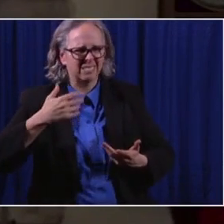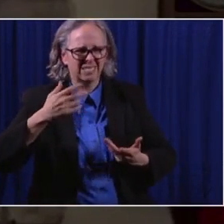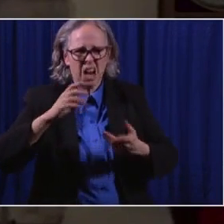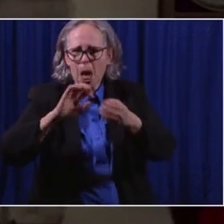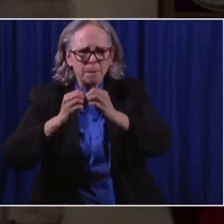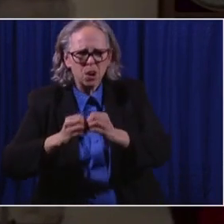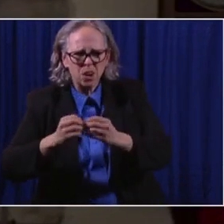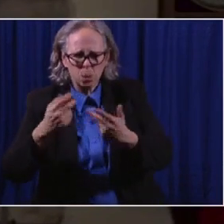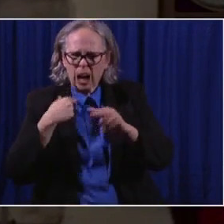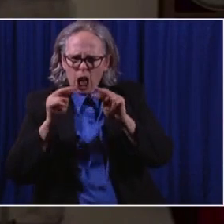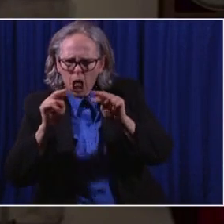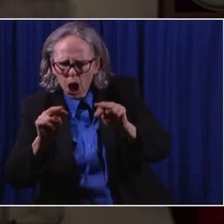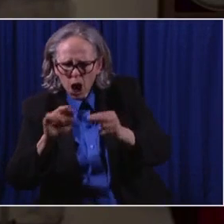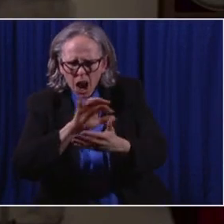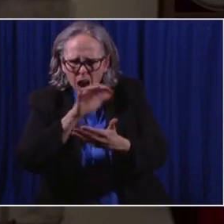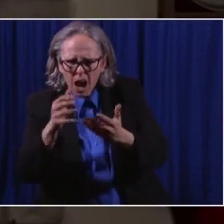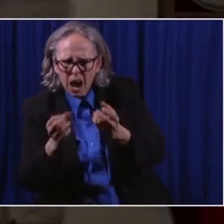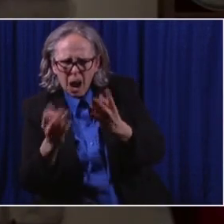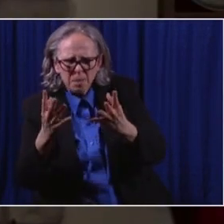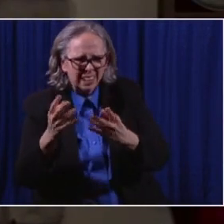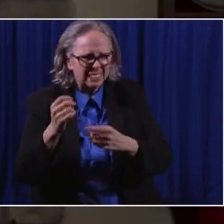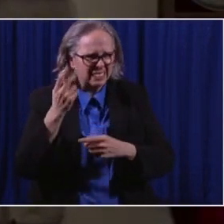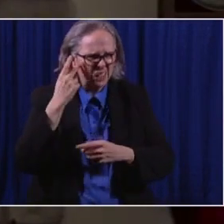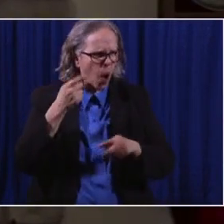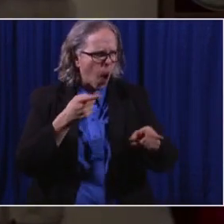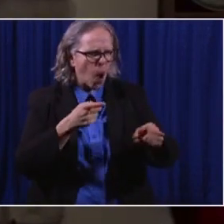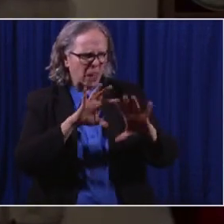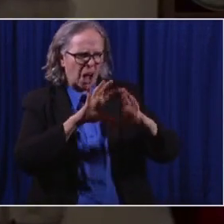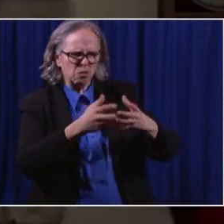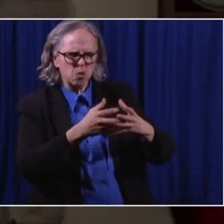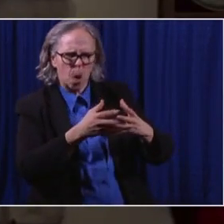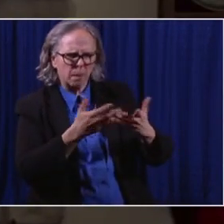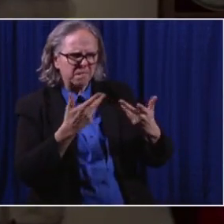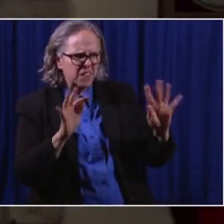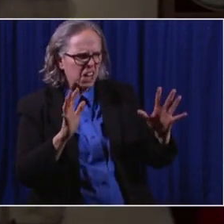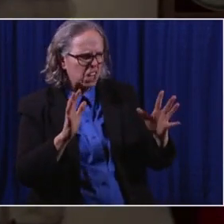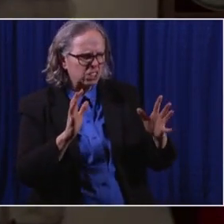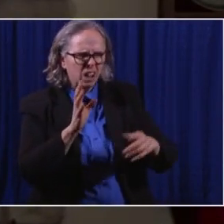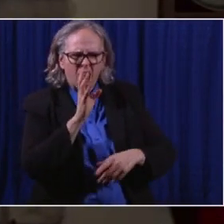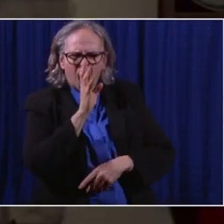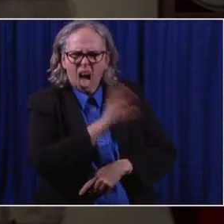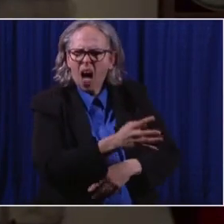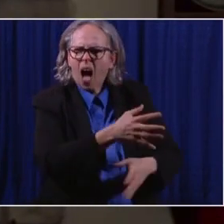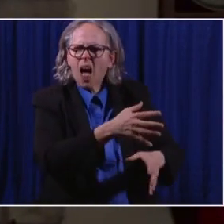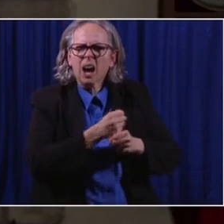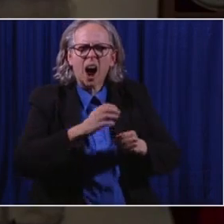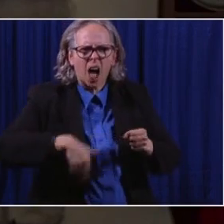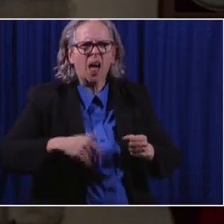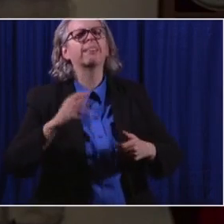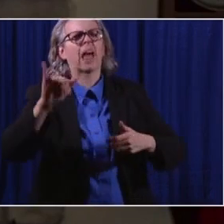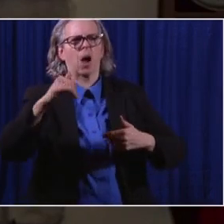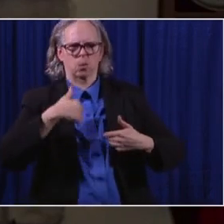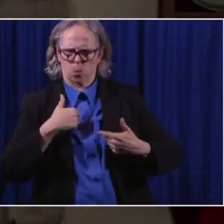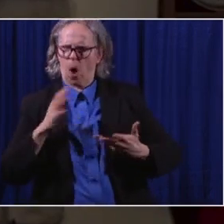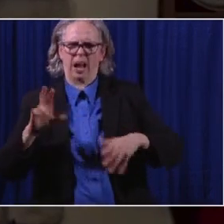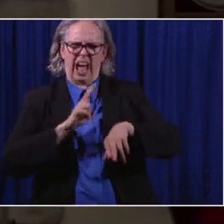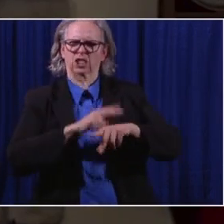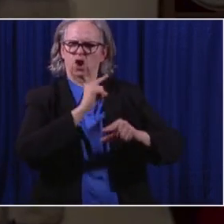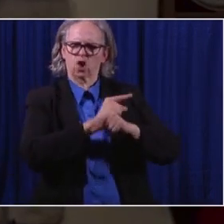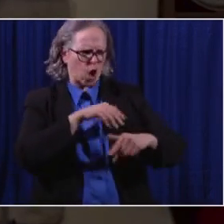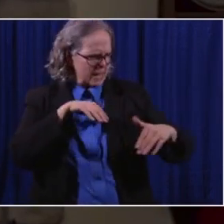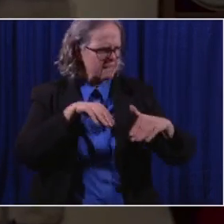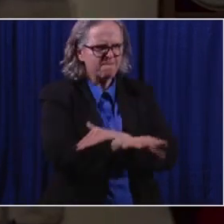where people are getting. If we see an underserved community, we'll have the guard out. You'll be able to do at some places at least drive